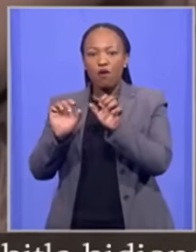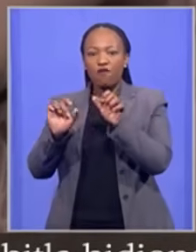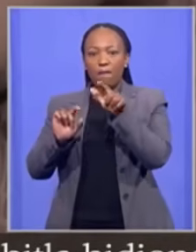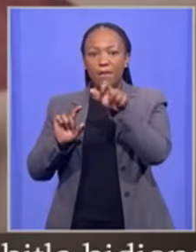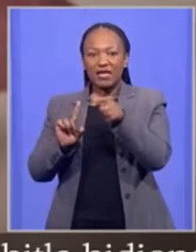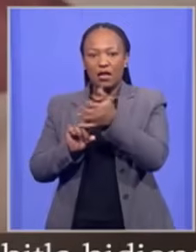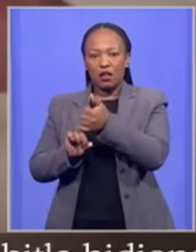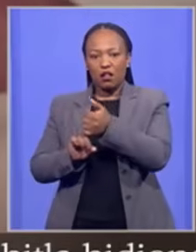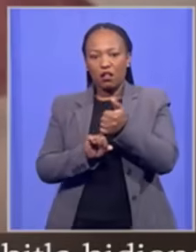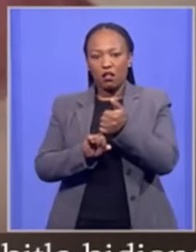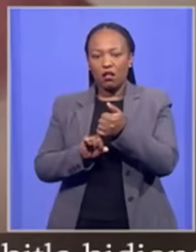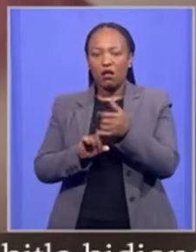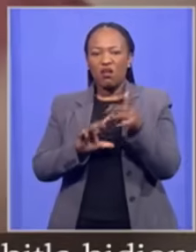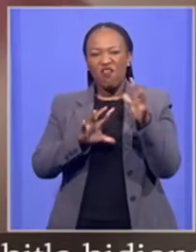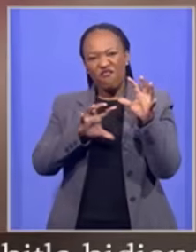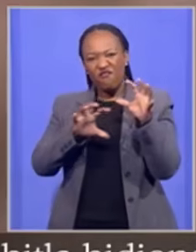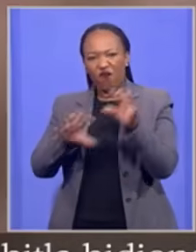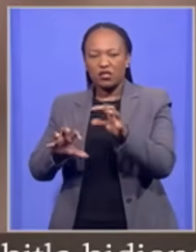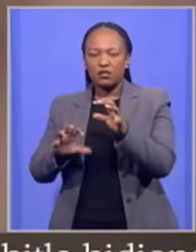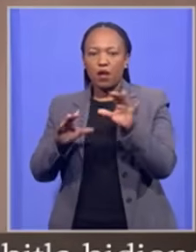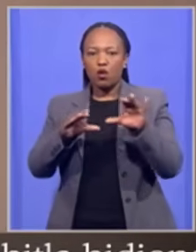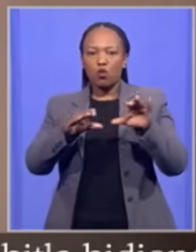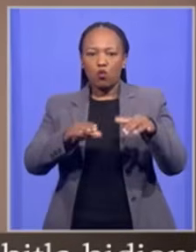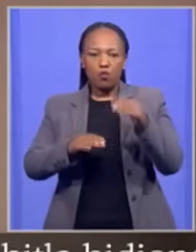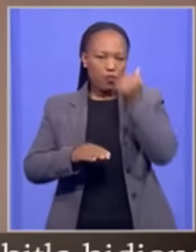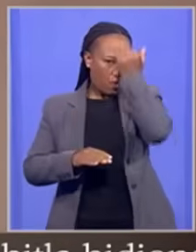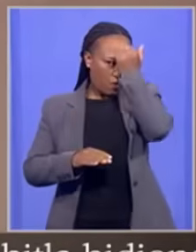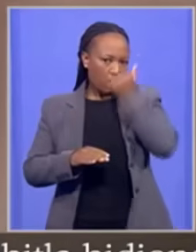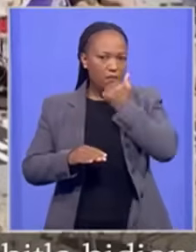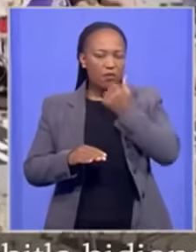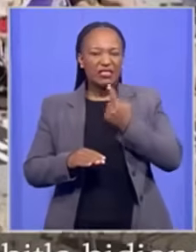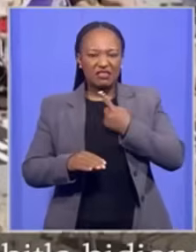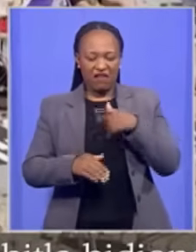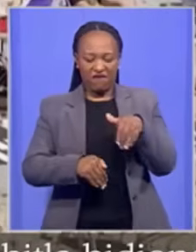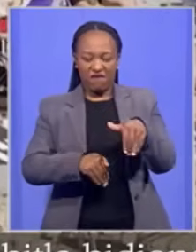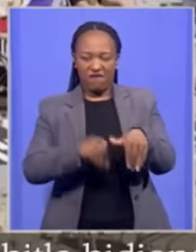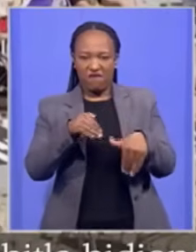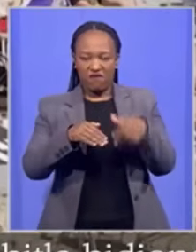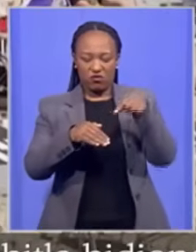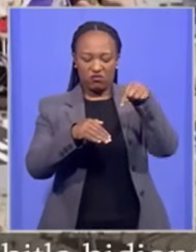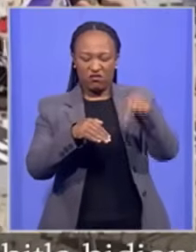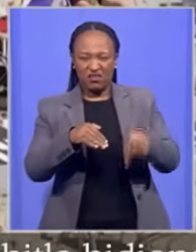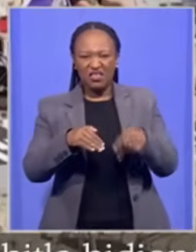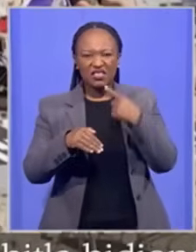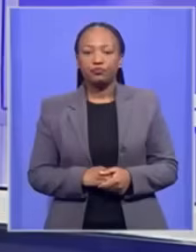a gapeletšwa ke sehlopha sa Hamas go ikepela lebitla bjalo ka tša bosathane.